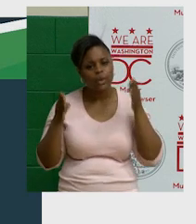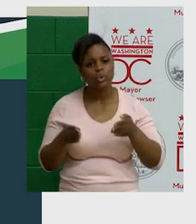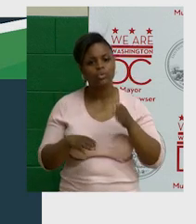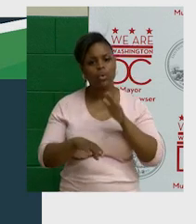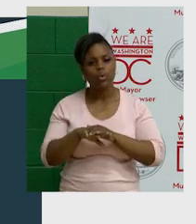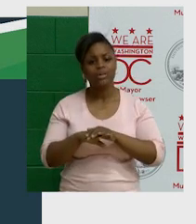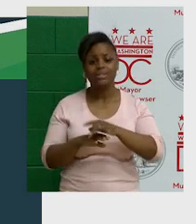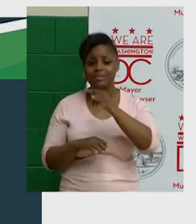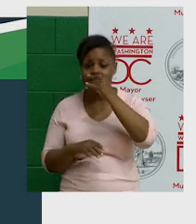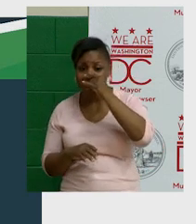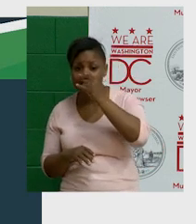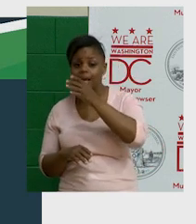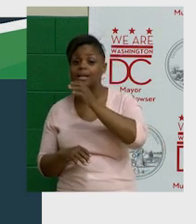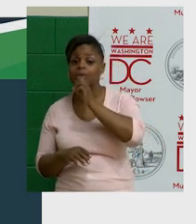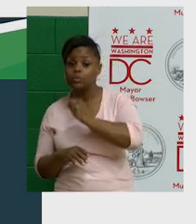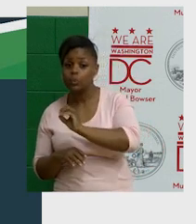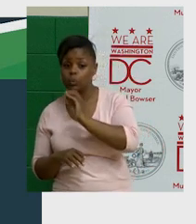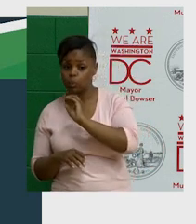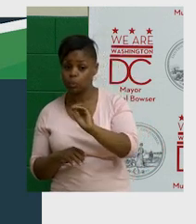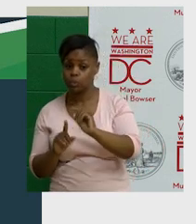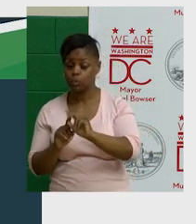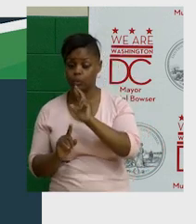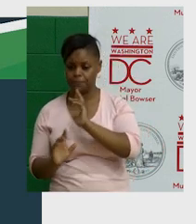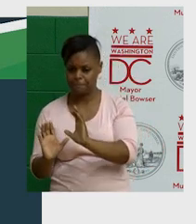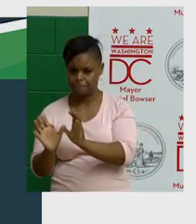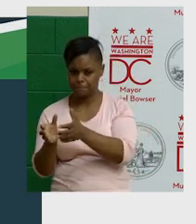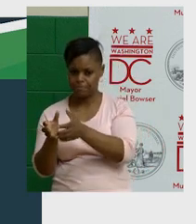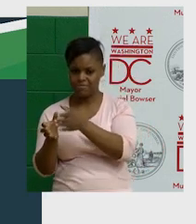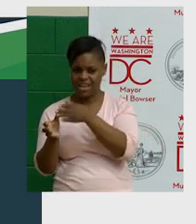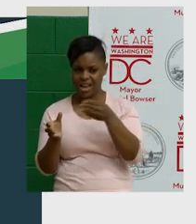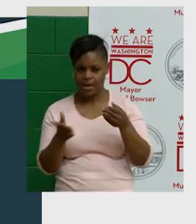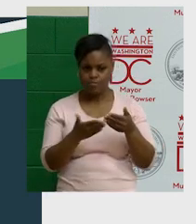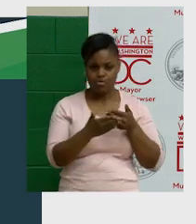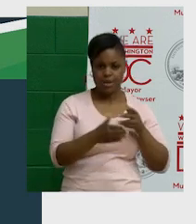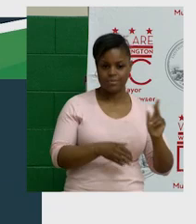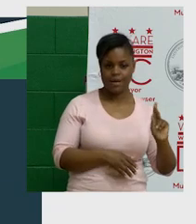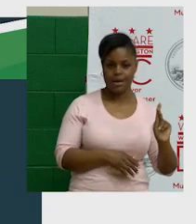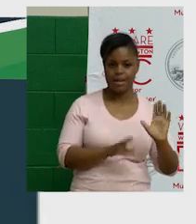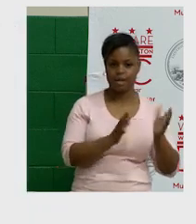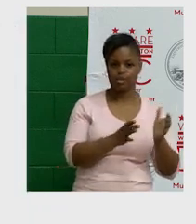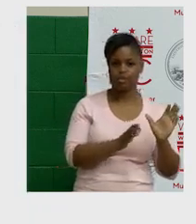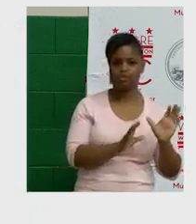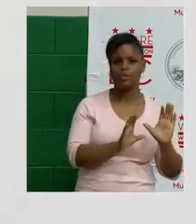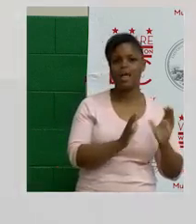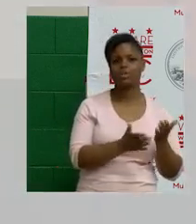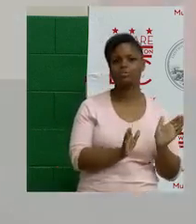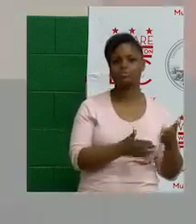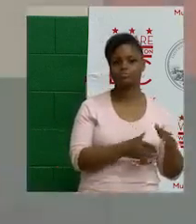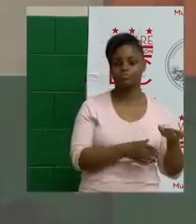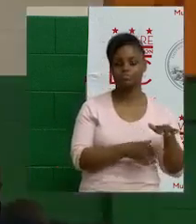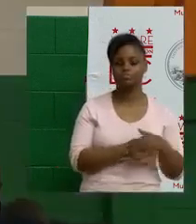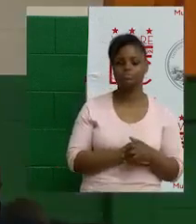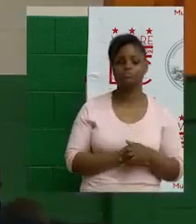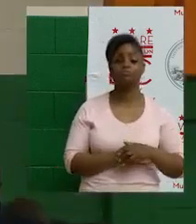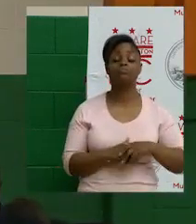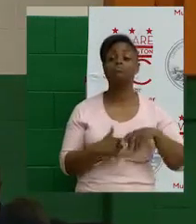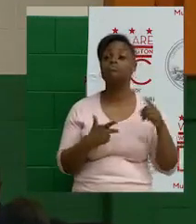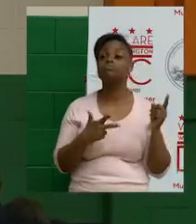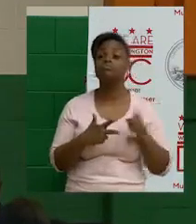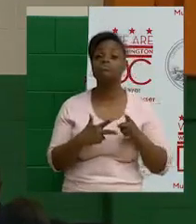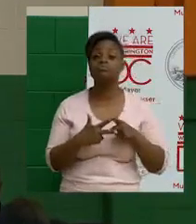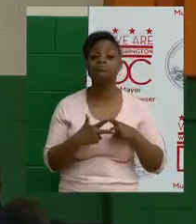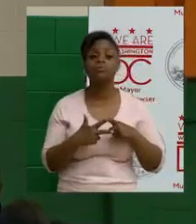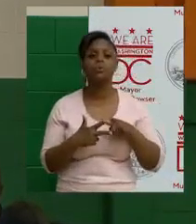the 0 to 3-year-olds, as well as our pre-K classrooms. Secondly, for those students who are in